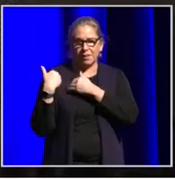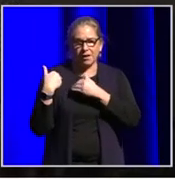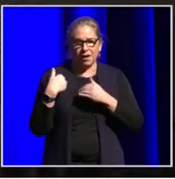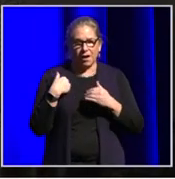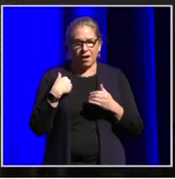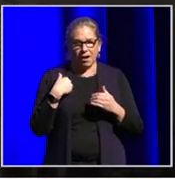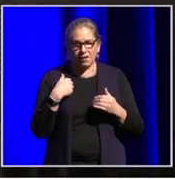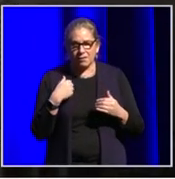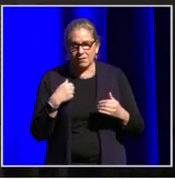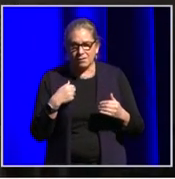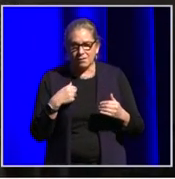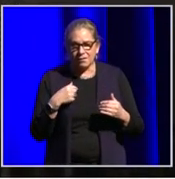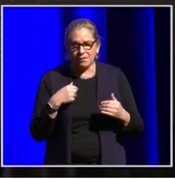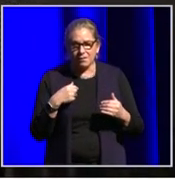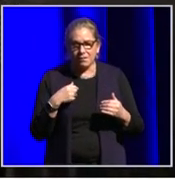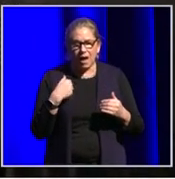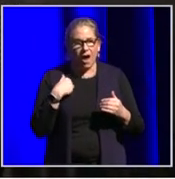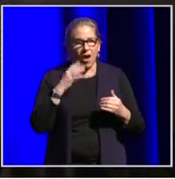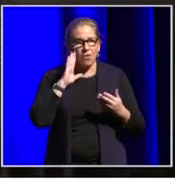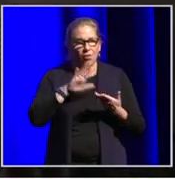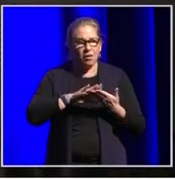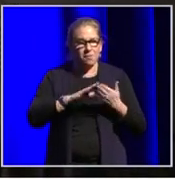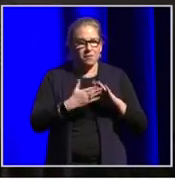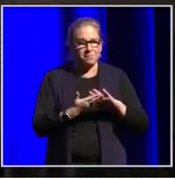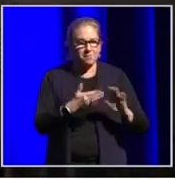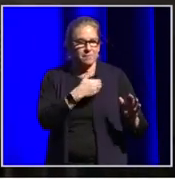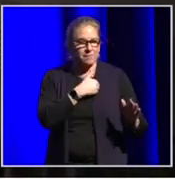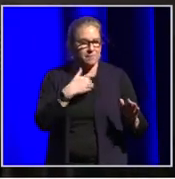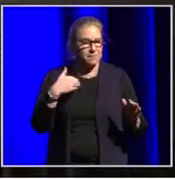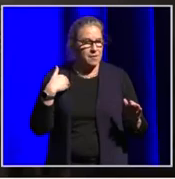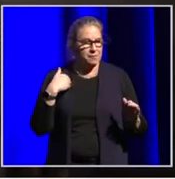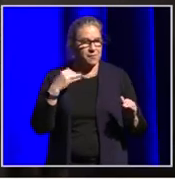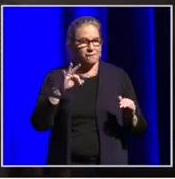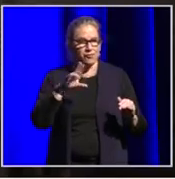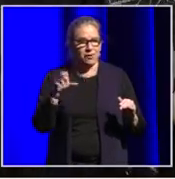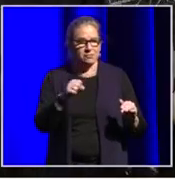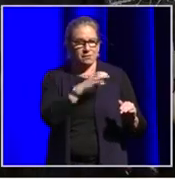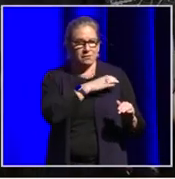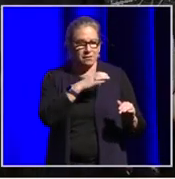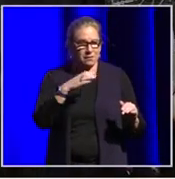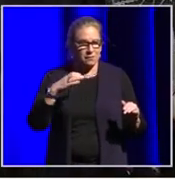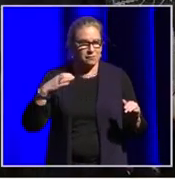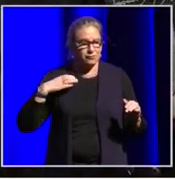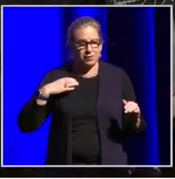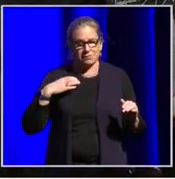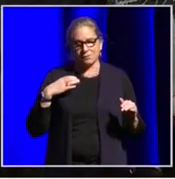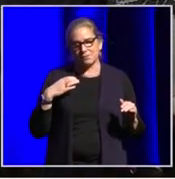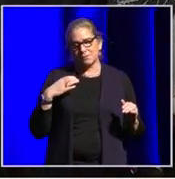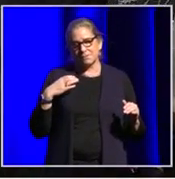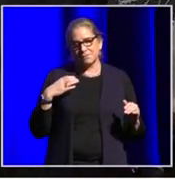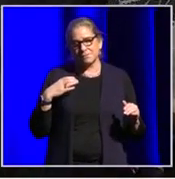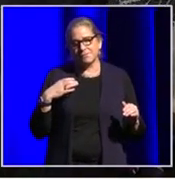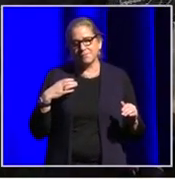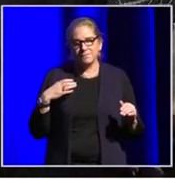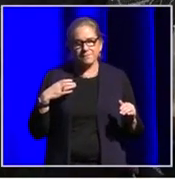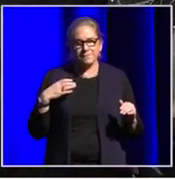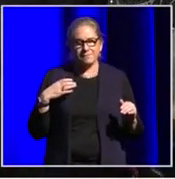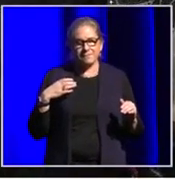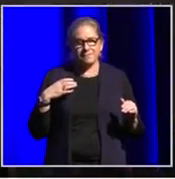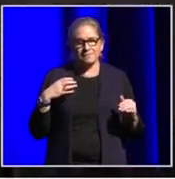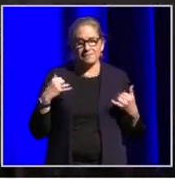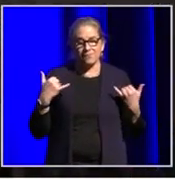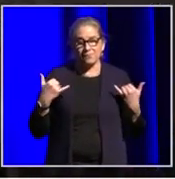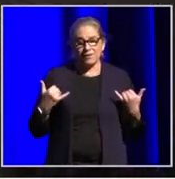Council of the District of Columbia. A member of the Council of the District of Columbia. On which I am about to enter. On which I'm about to